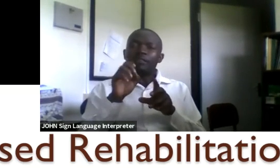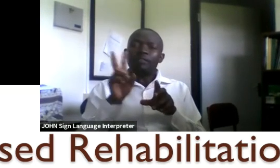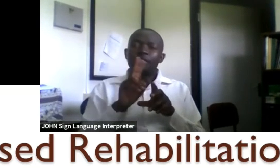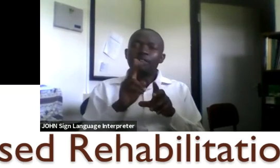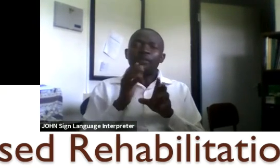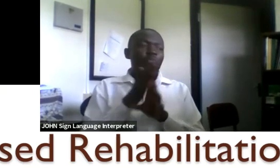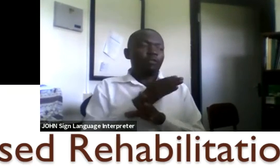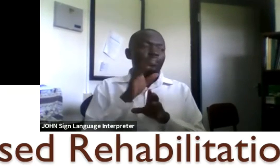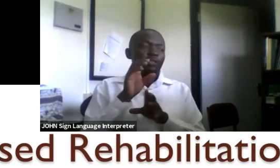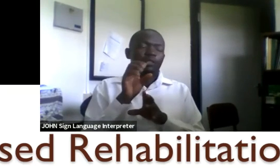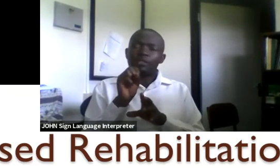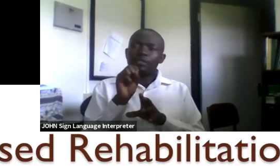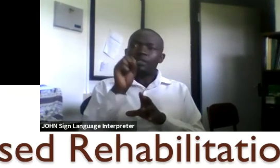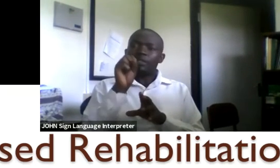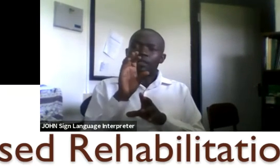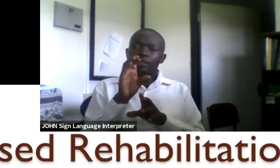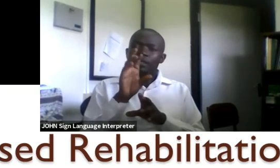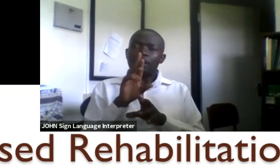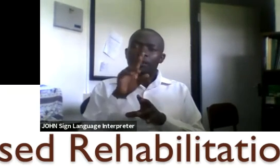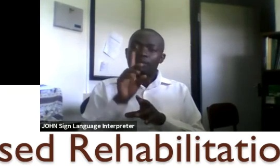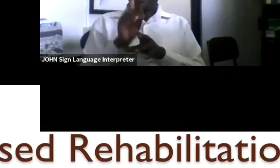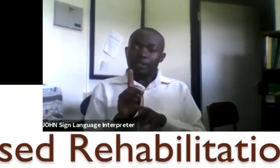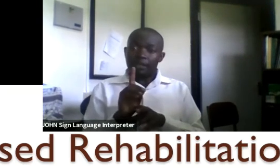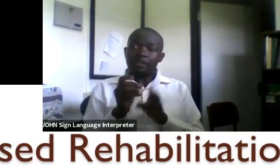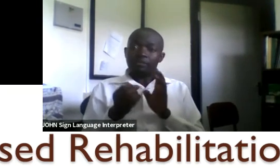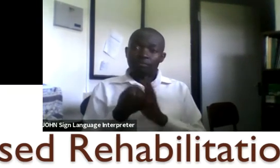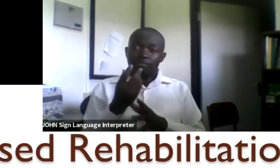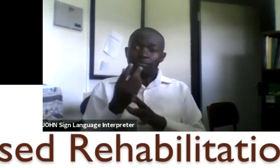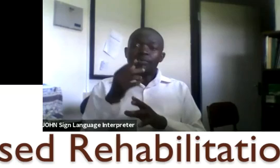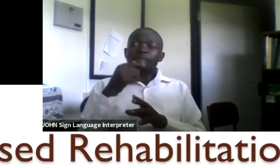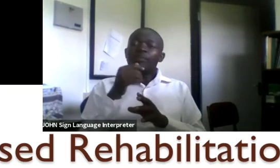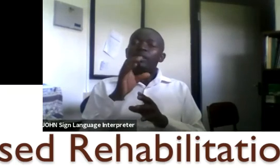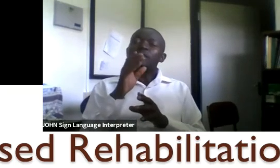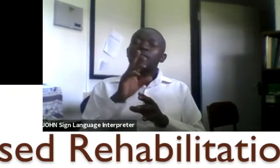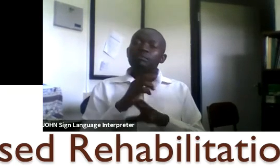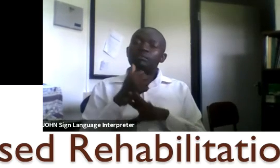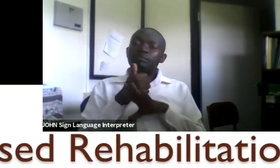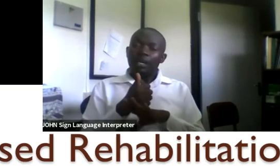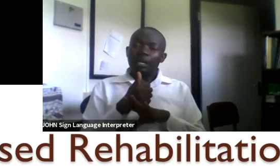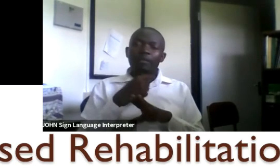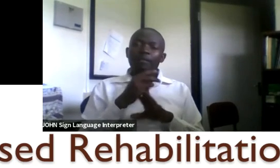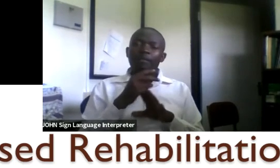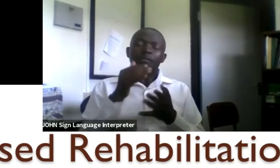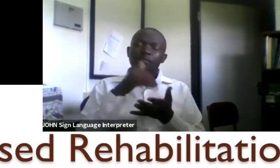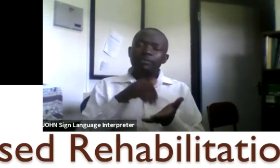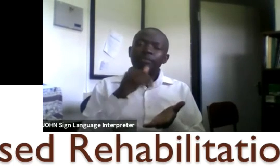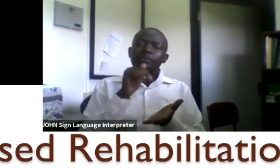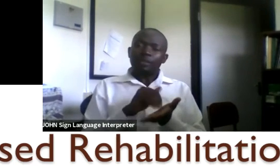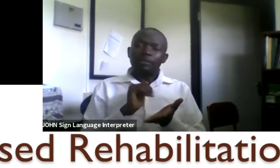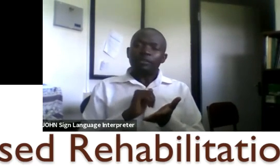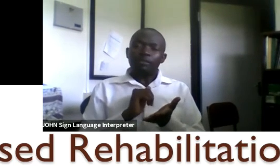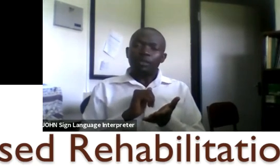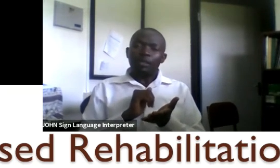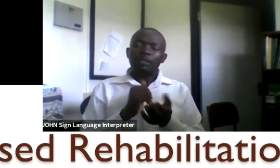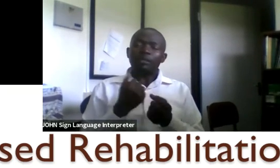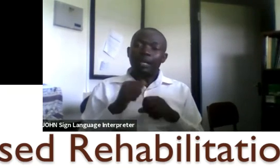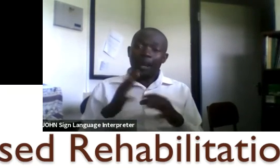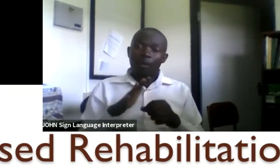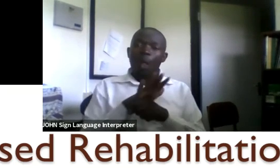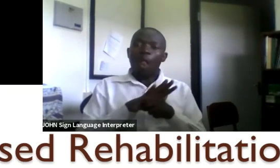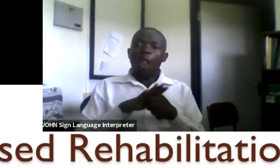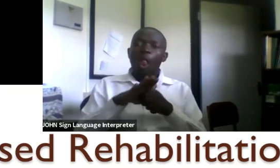came, we have shown to the people that CBR is purely people-centric. It is done very locally with, it